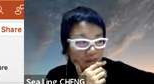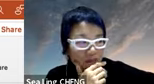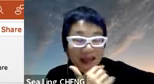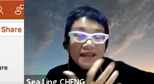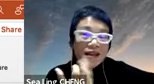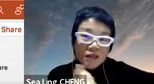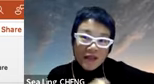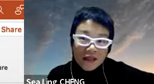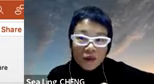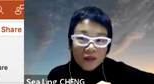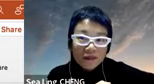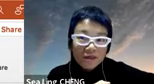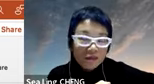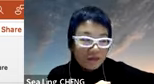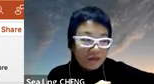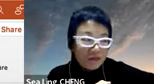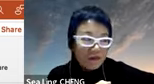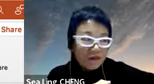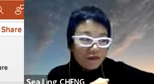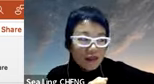populations, and then on sex work.